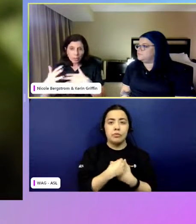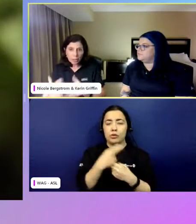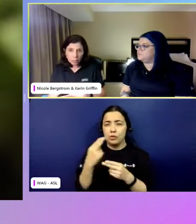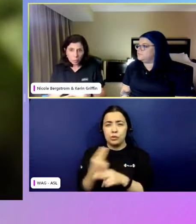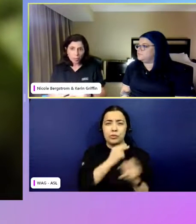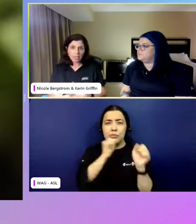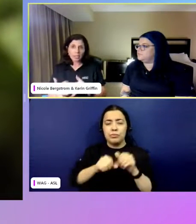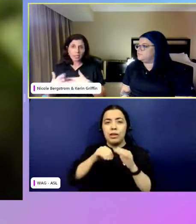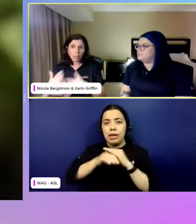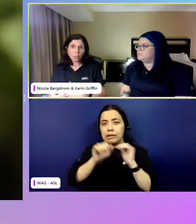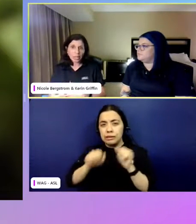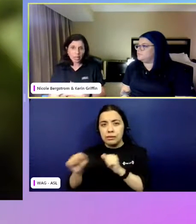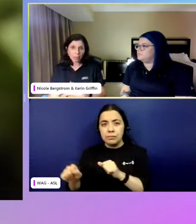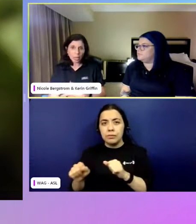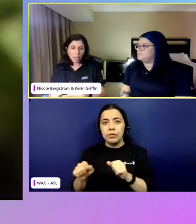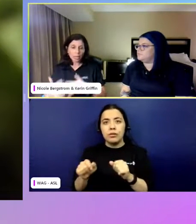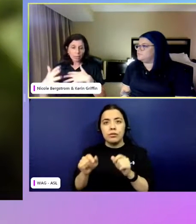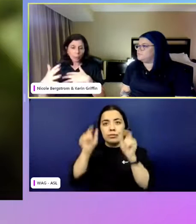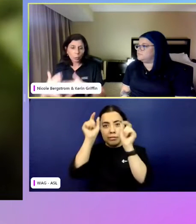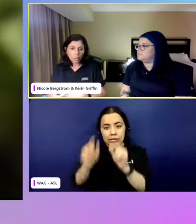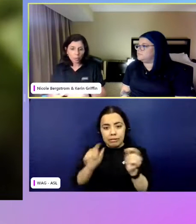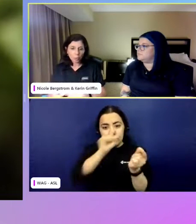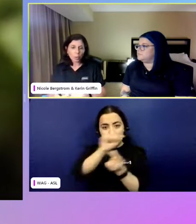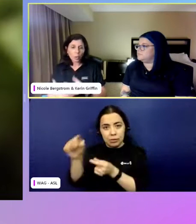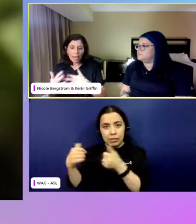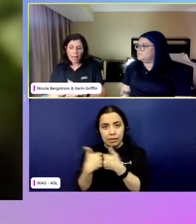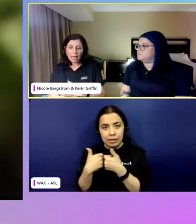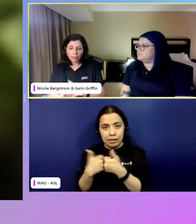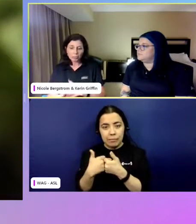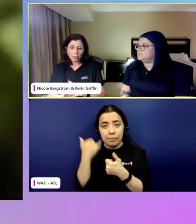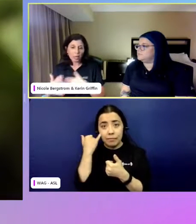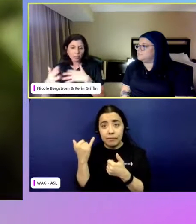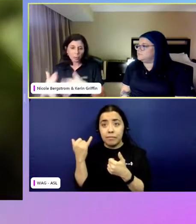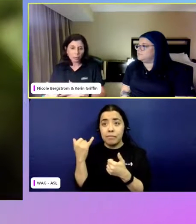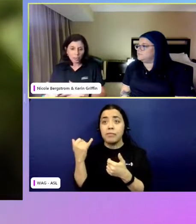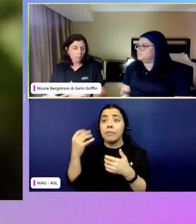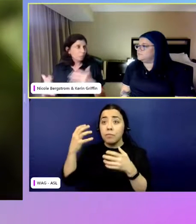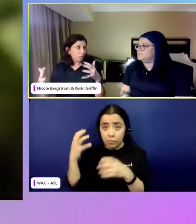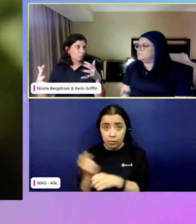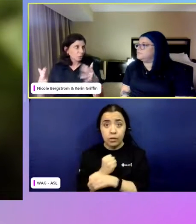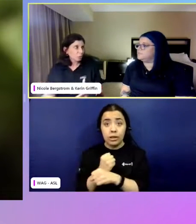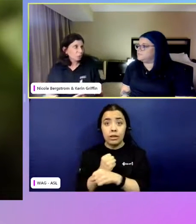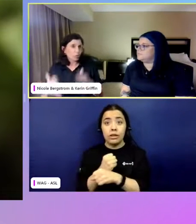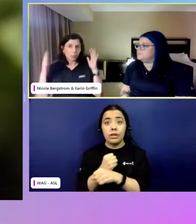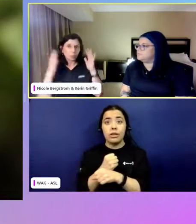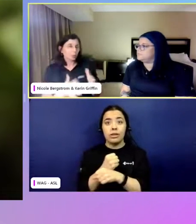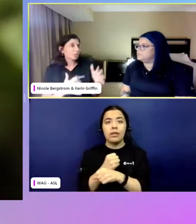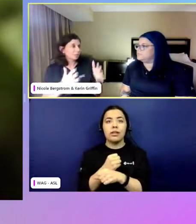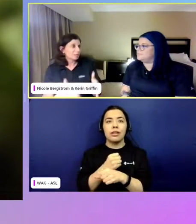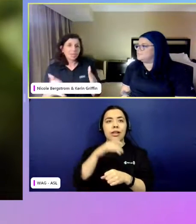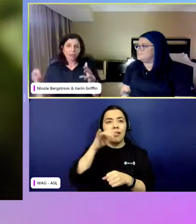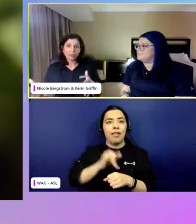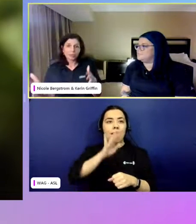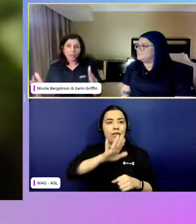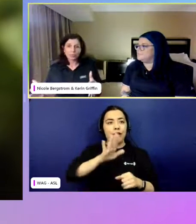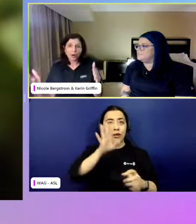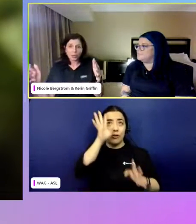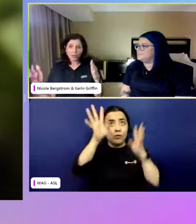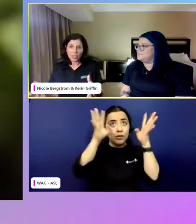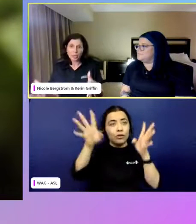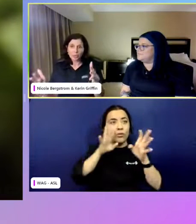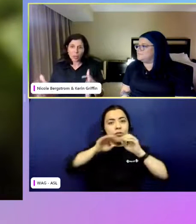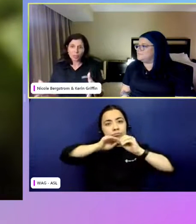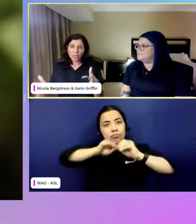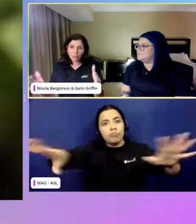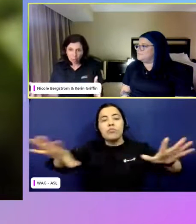usable, accessible tic-tac-toe game, and the winner will have that prototype mass produced and put into every one of